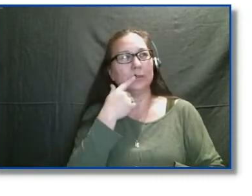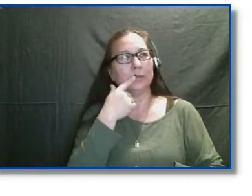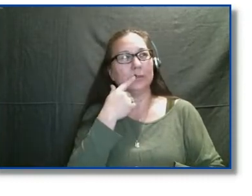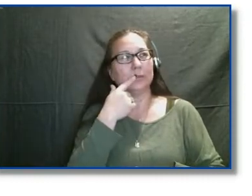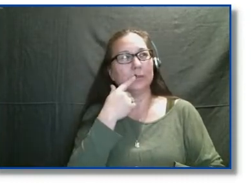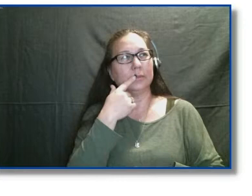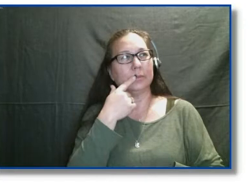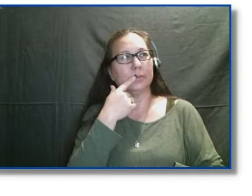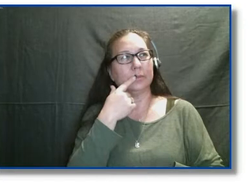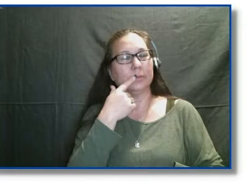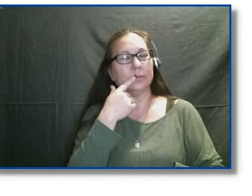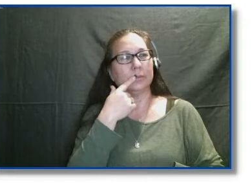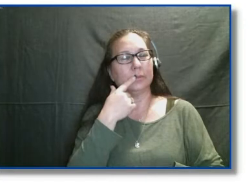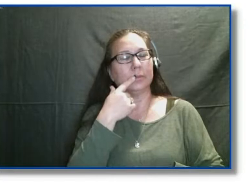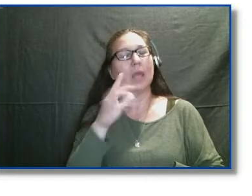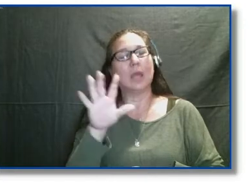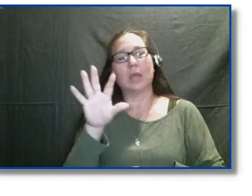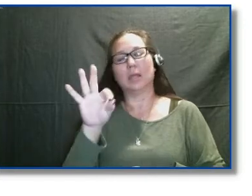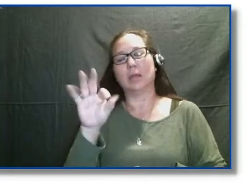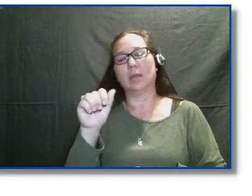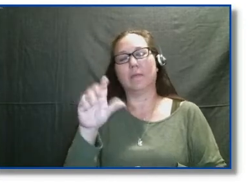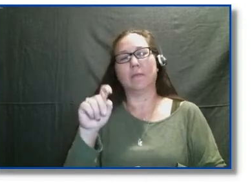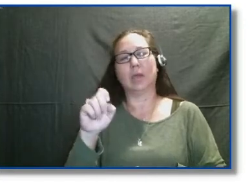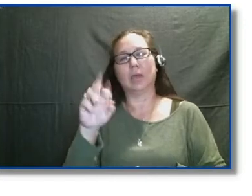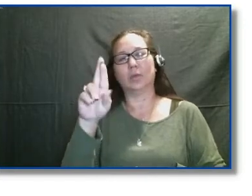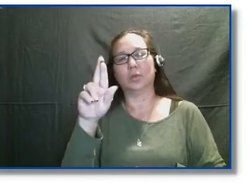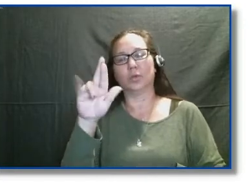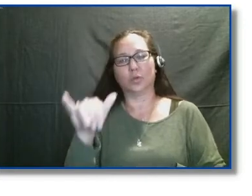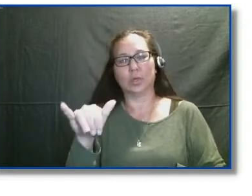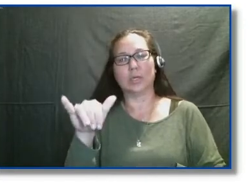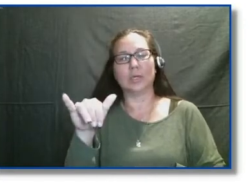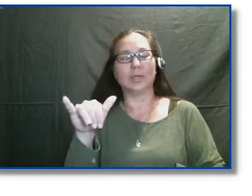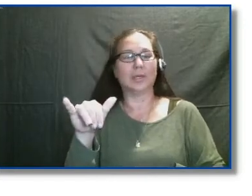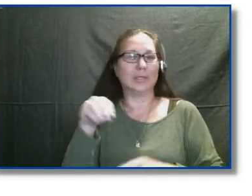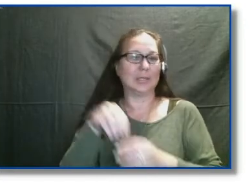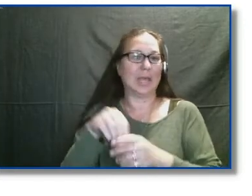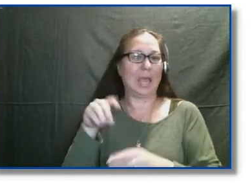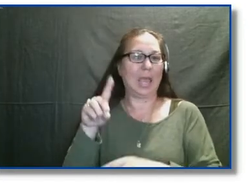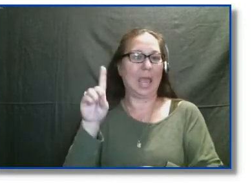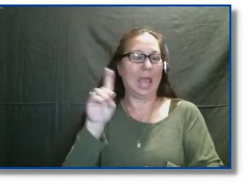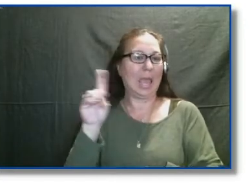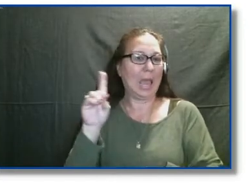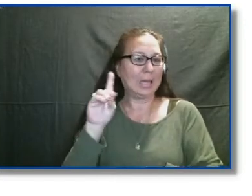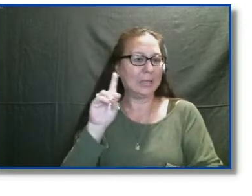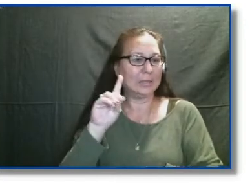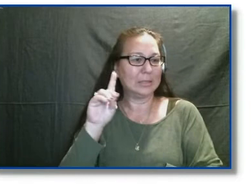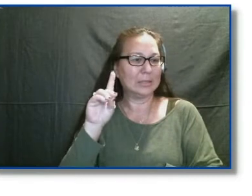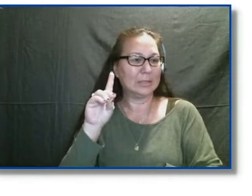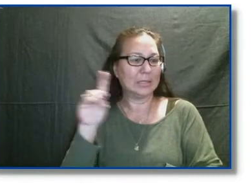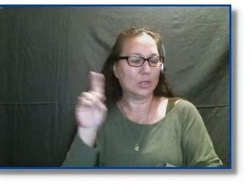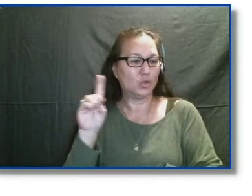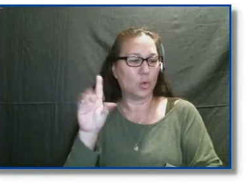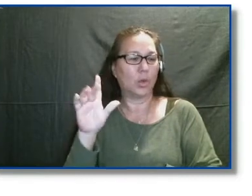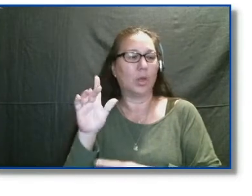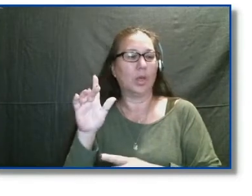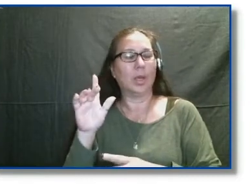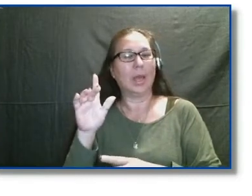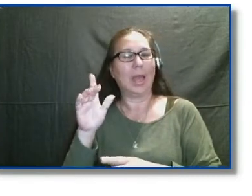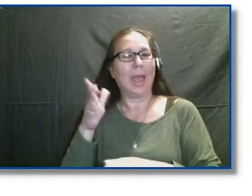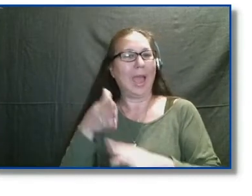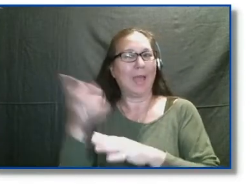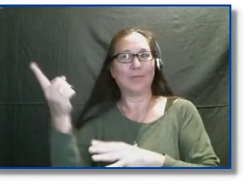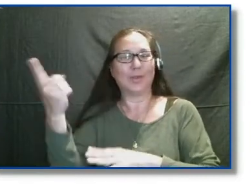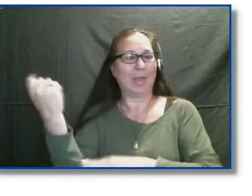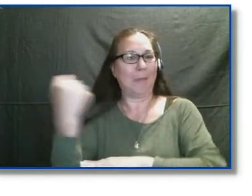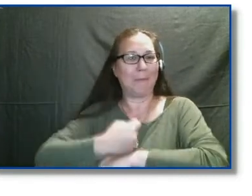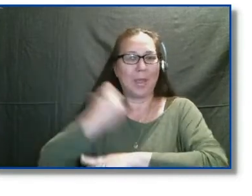the factories in Detroit and in many other cities that produced cars, after these factories went bankrupt and the